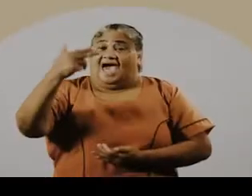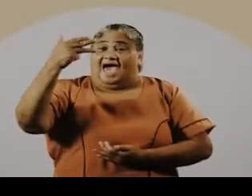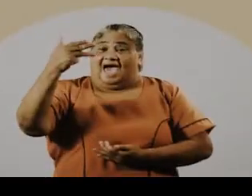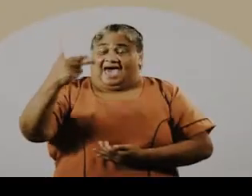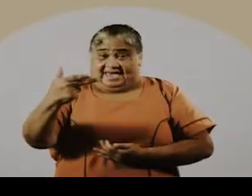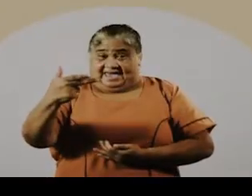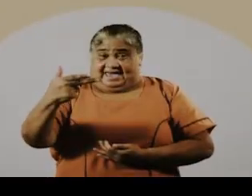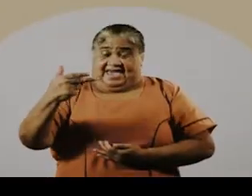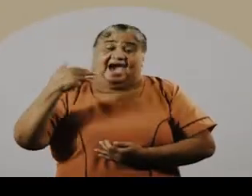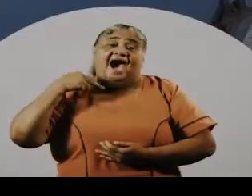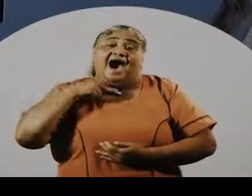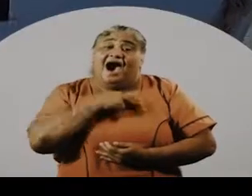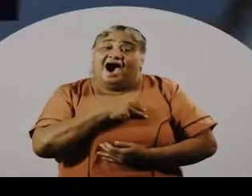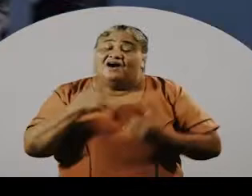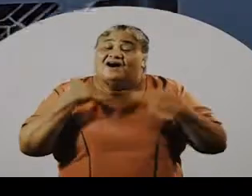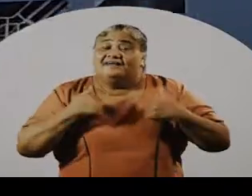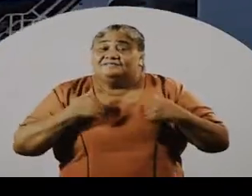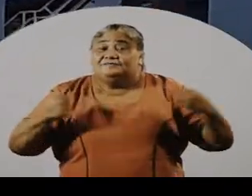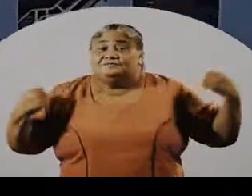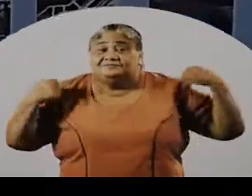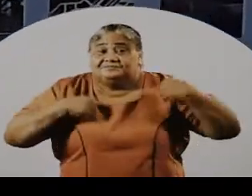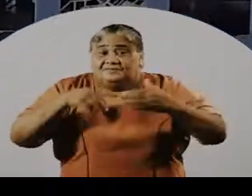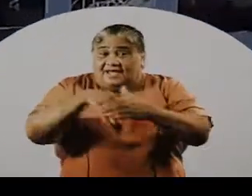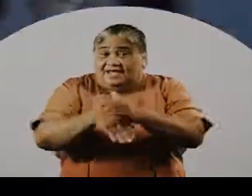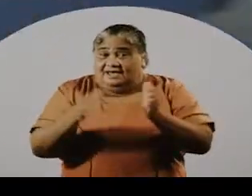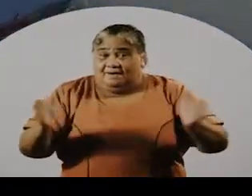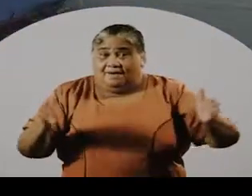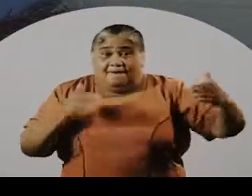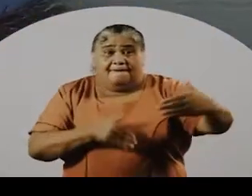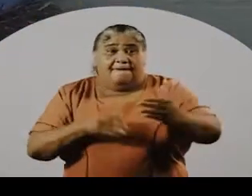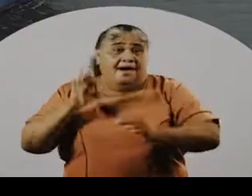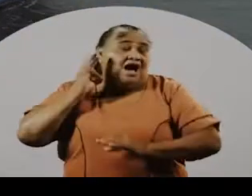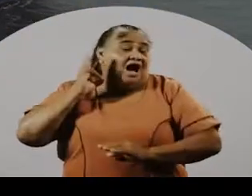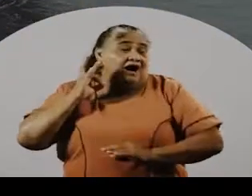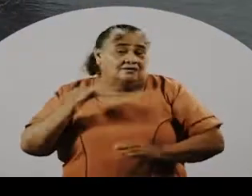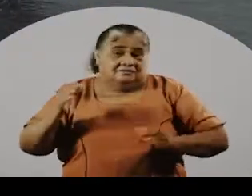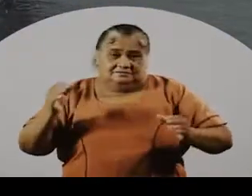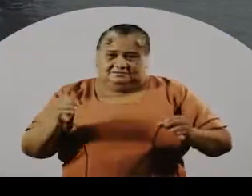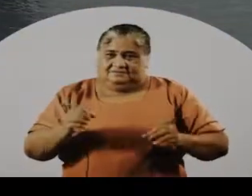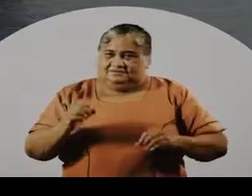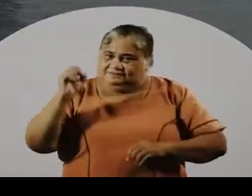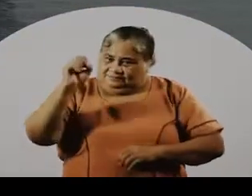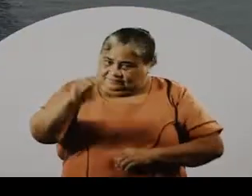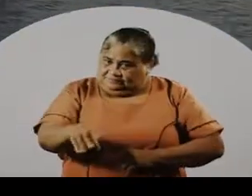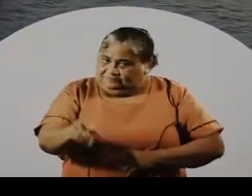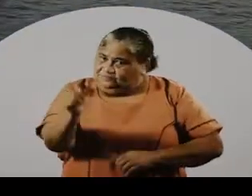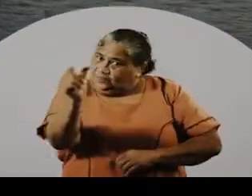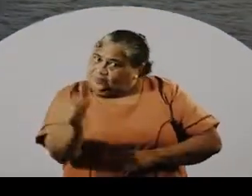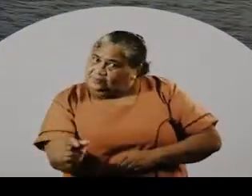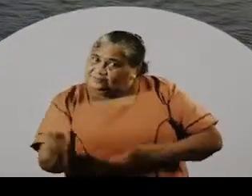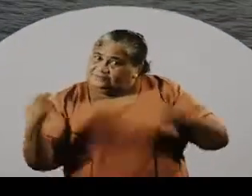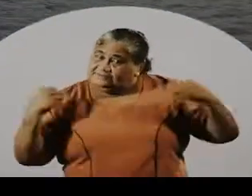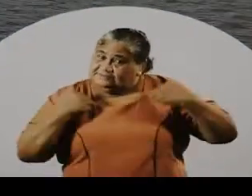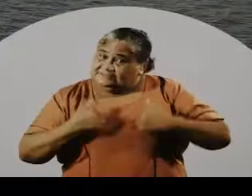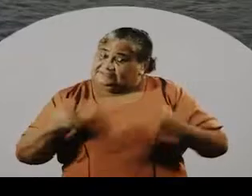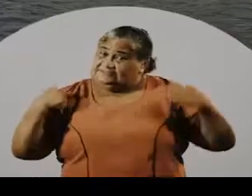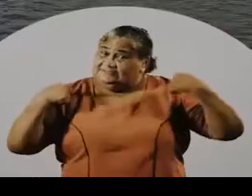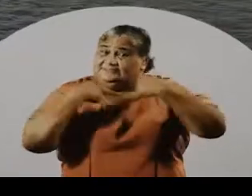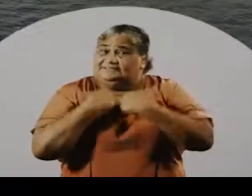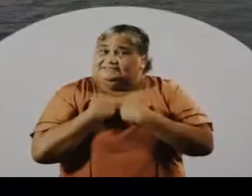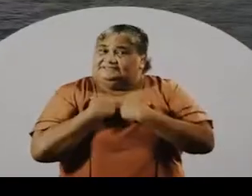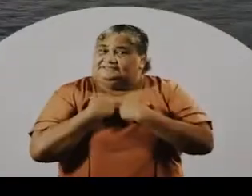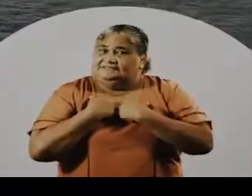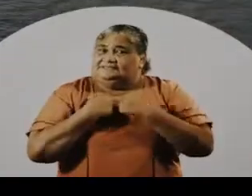Life jackets are located inside the white boxes, which are marked with the symbol of a person putting on a life jacket. These are placed in